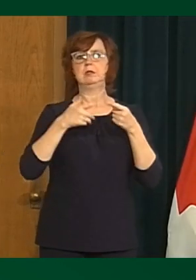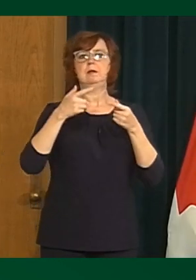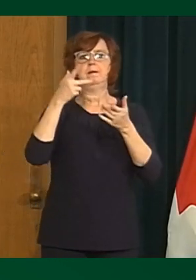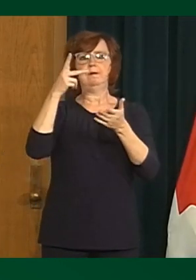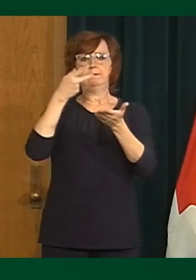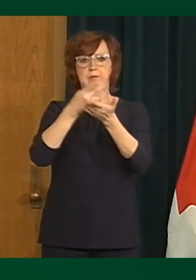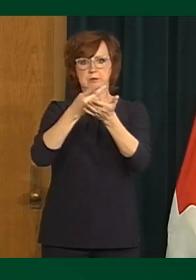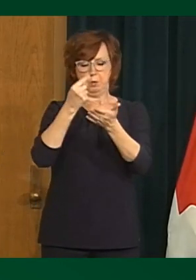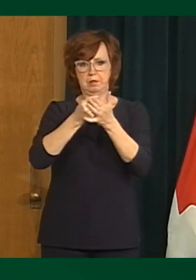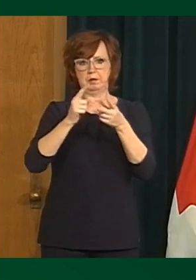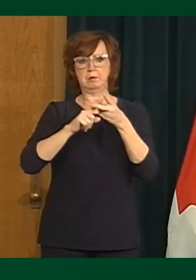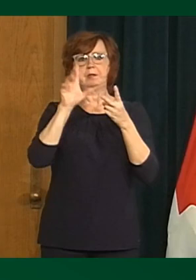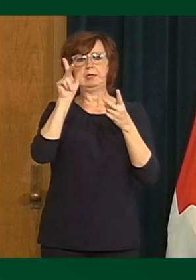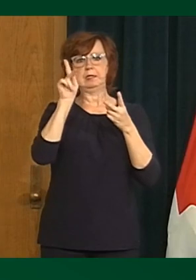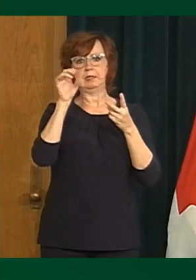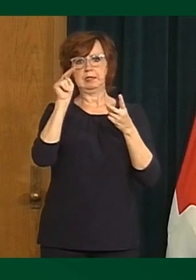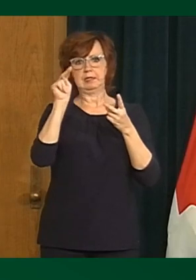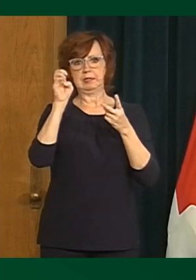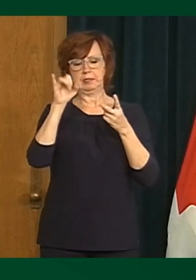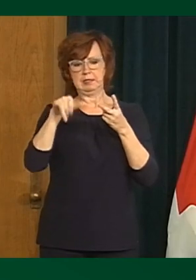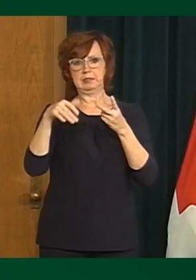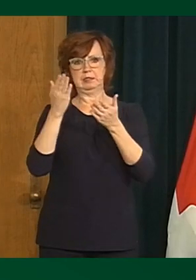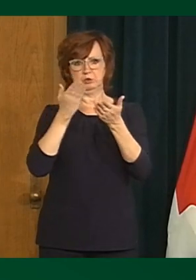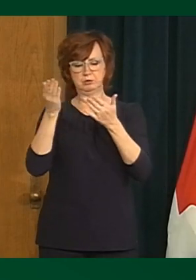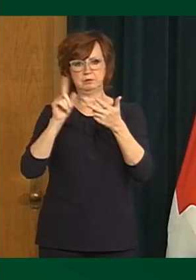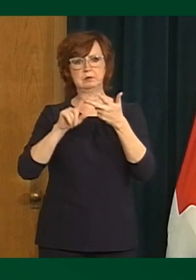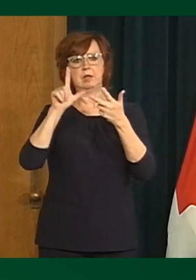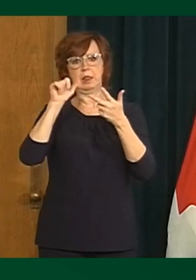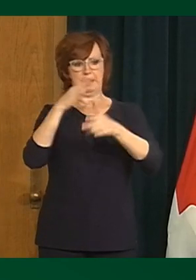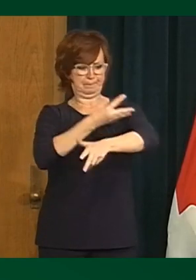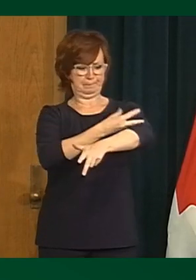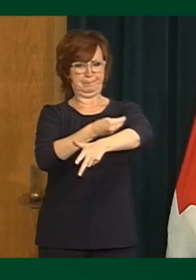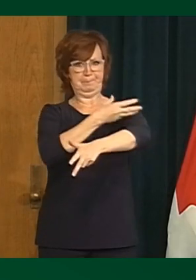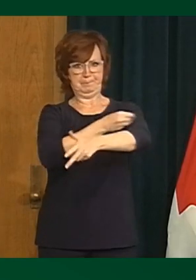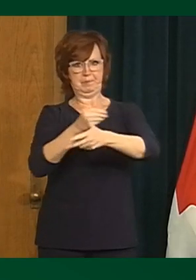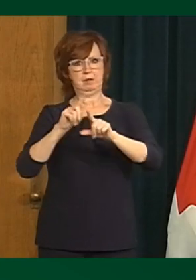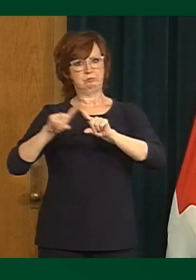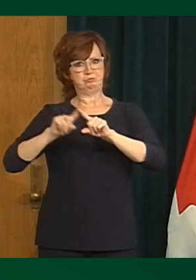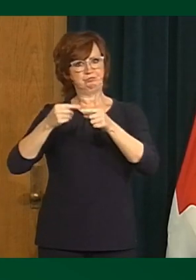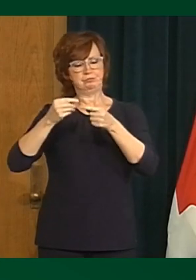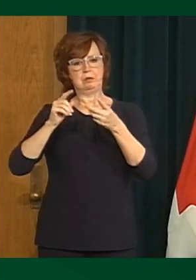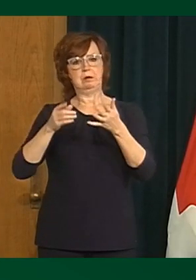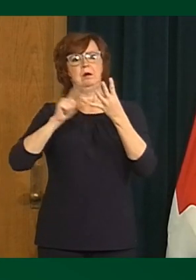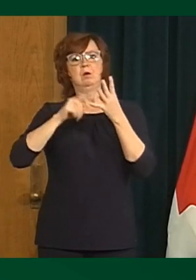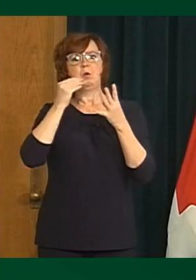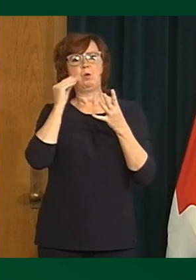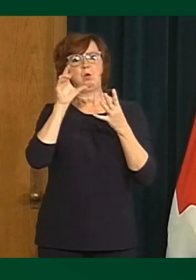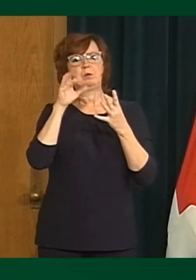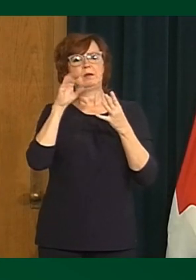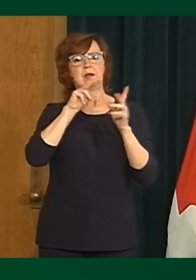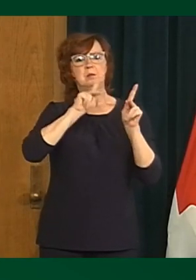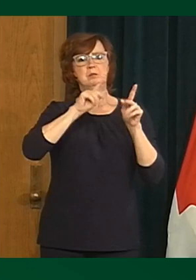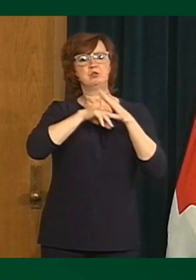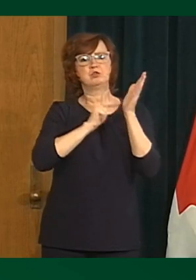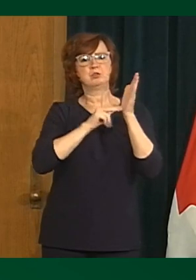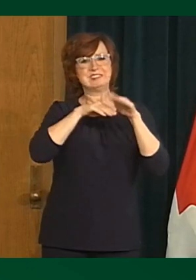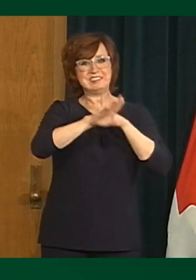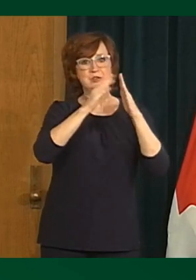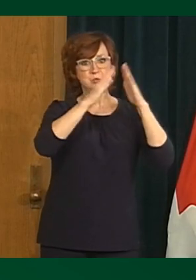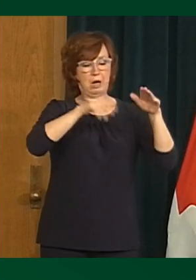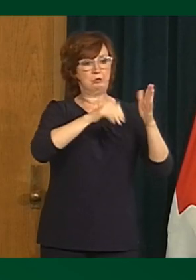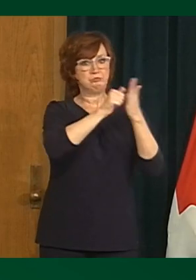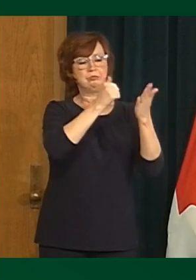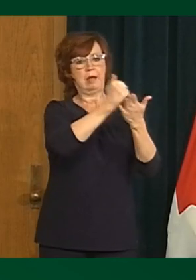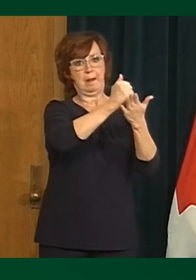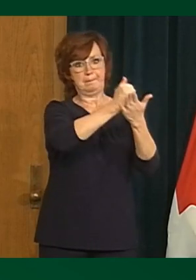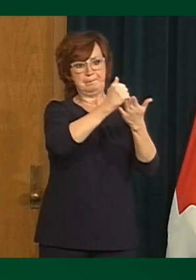physiotherapist appointments, kidney health services, and some lab services, some home care services, as well as expanded